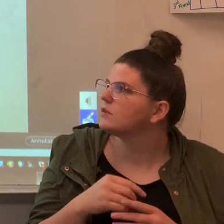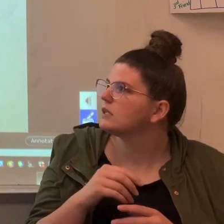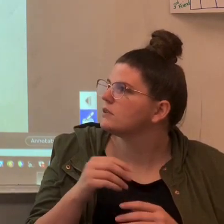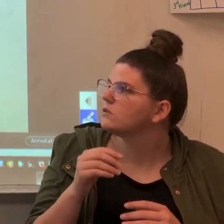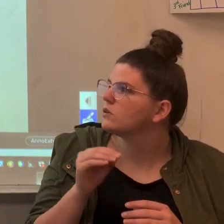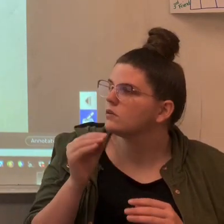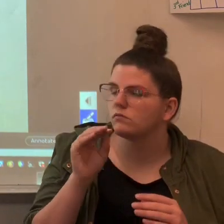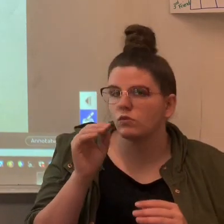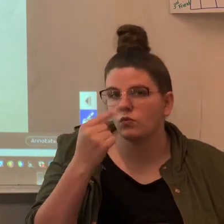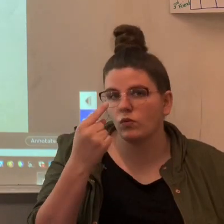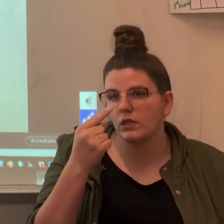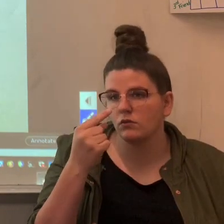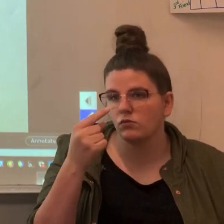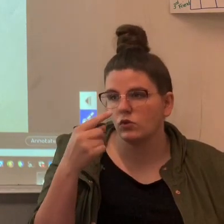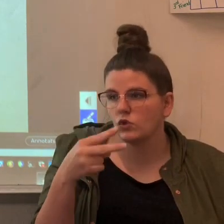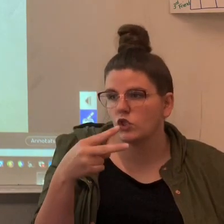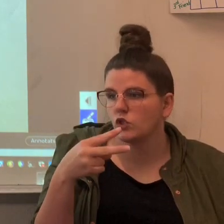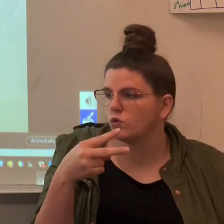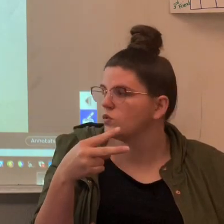1,